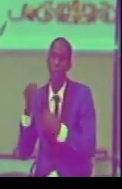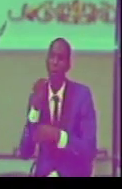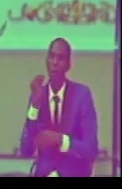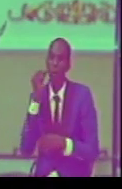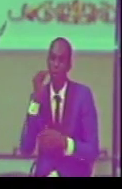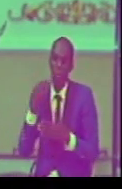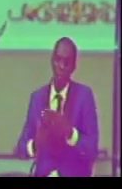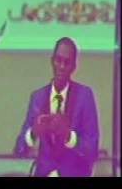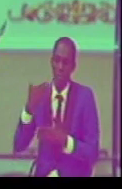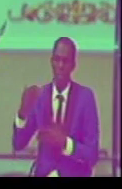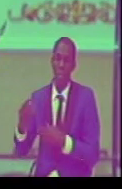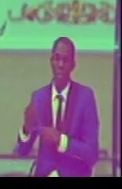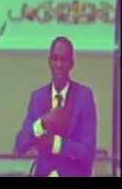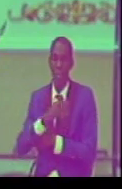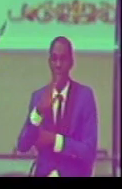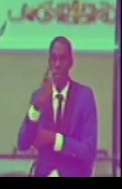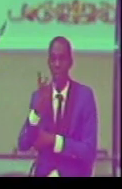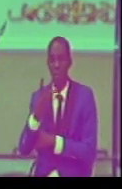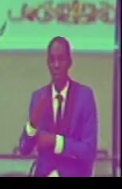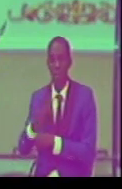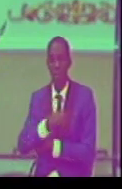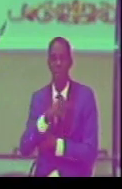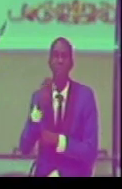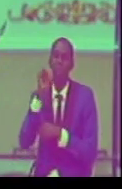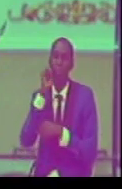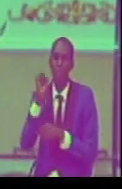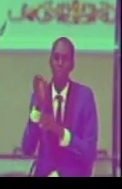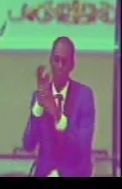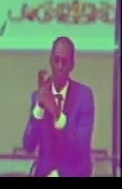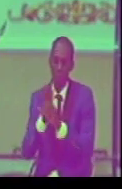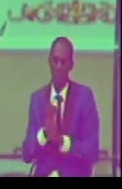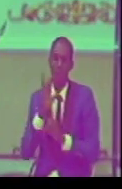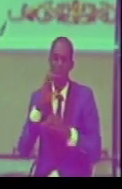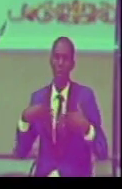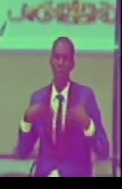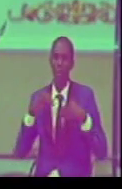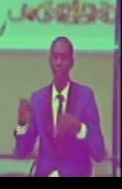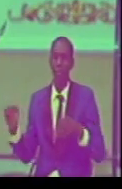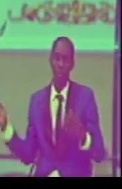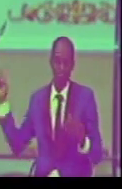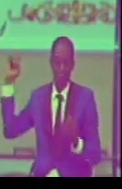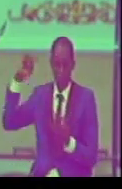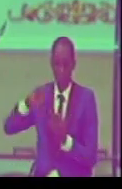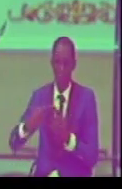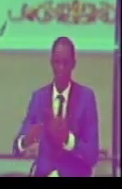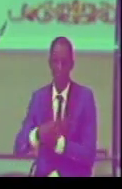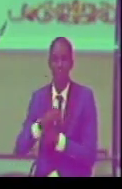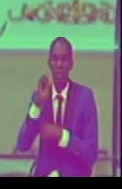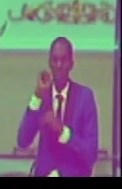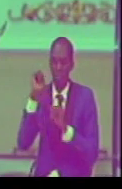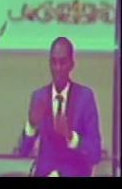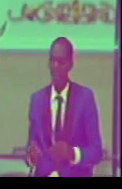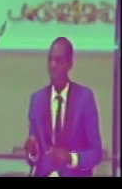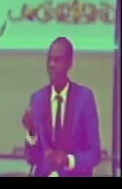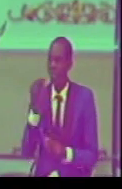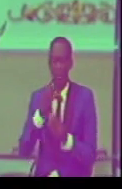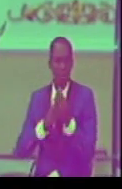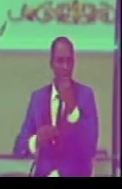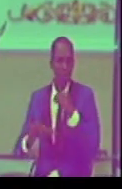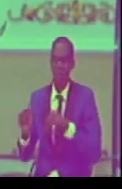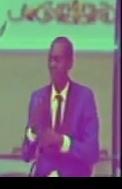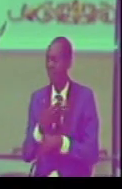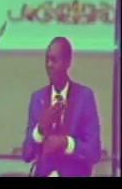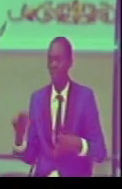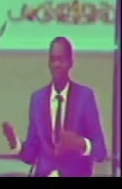was going to house, the next day, the sixth day, I received my healing. From then till today, I can